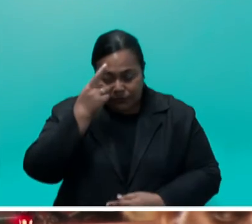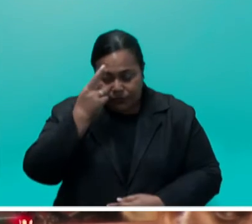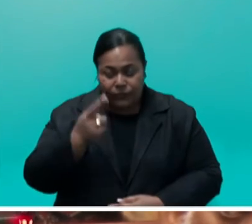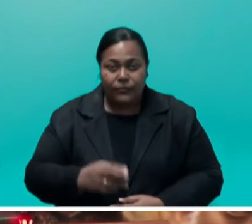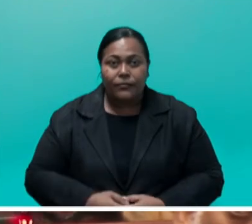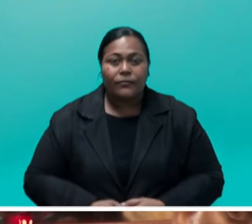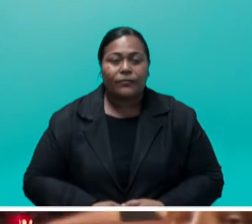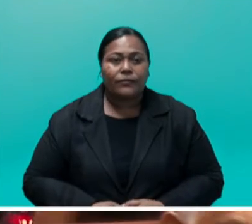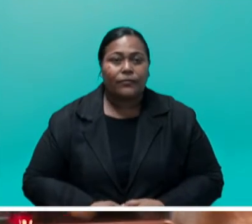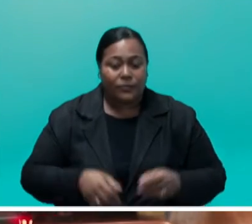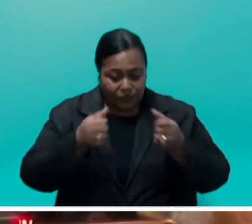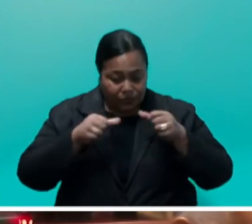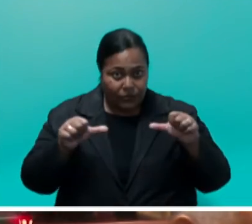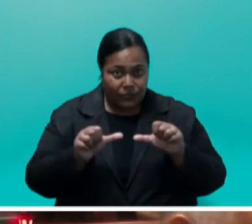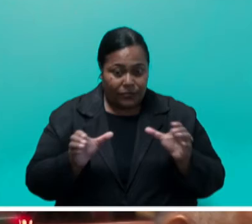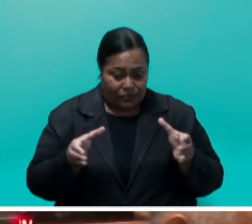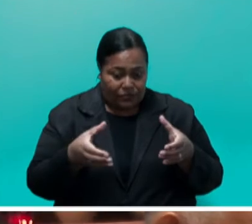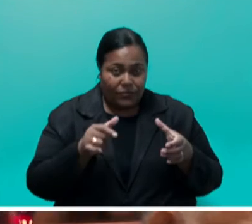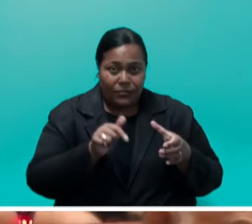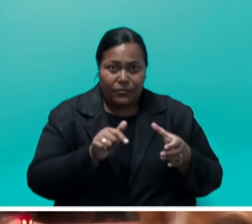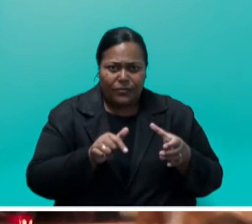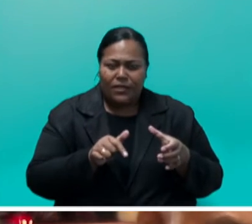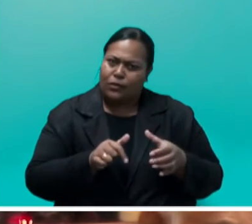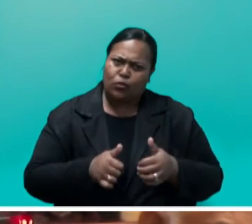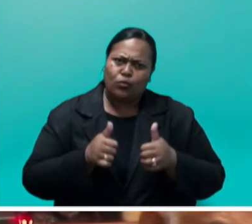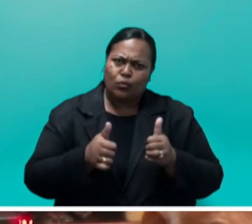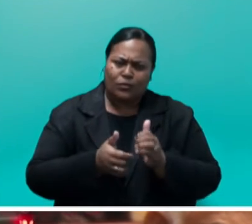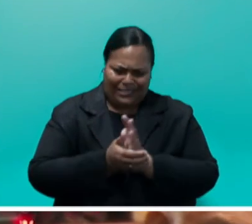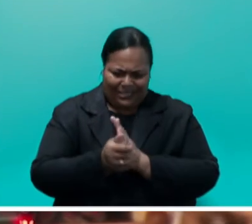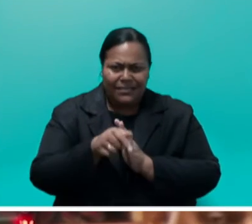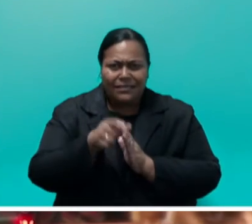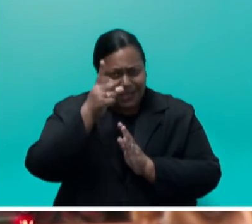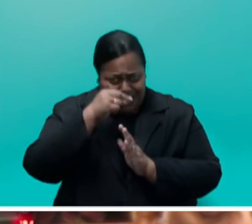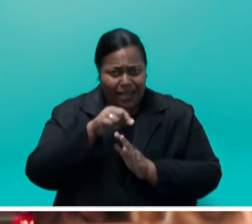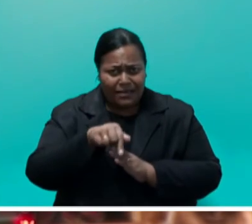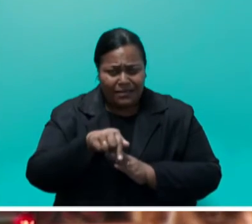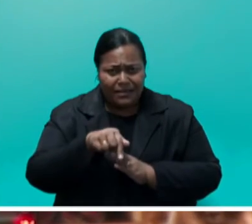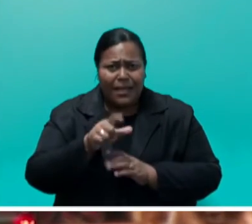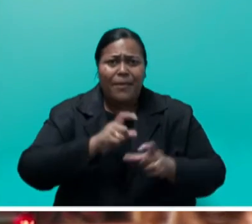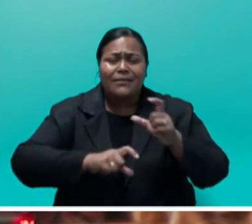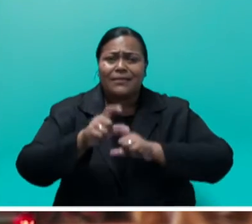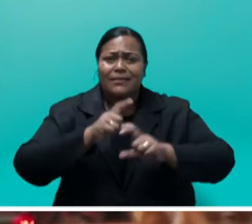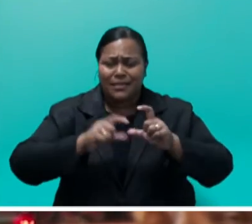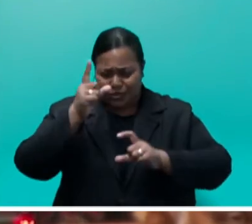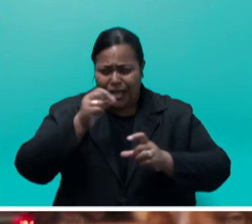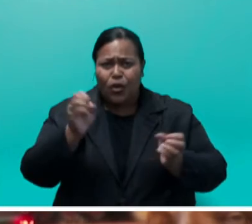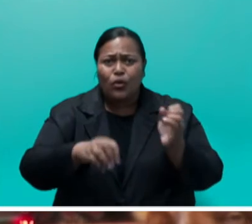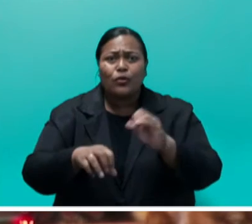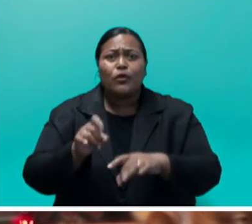say that the agriculture sector has a great potential to contribute to sustainable development and the fight against